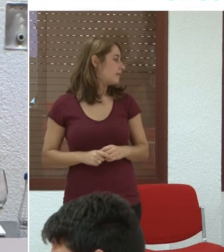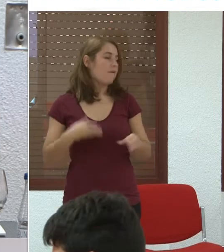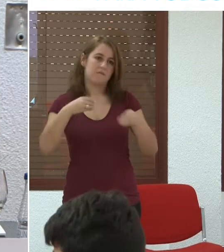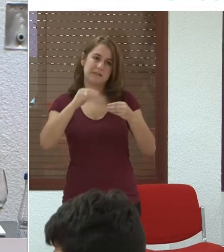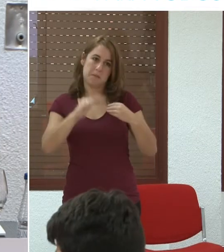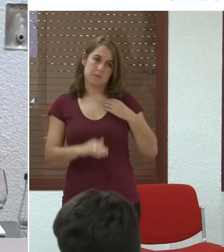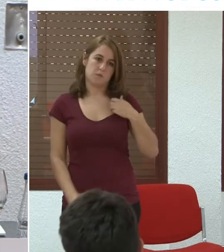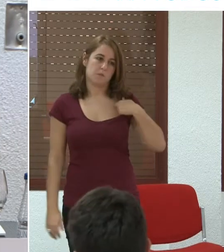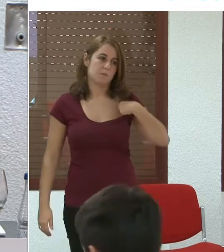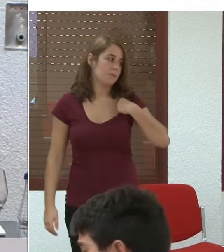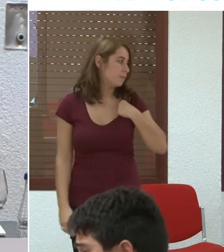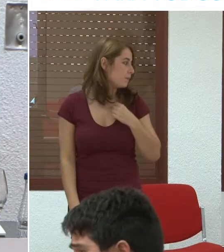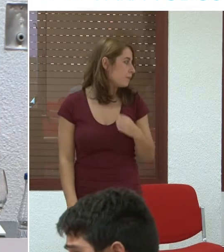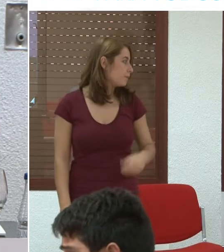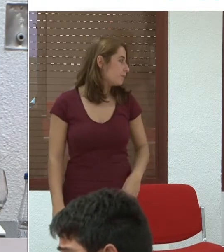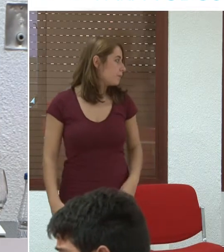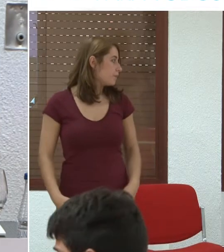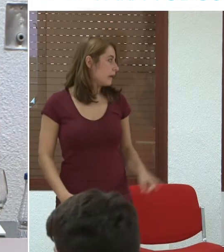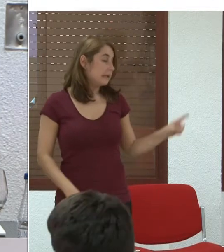very rigid.